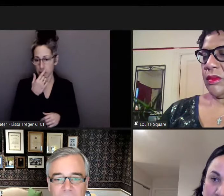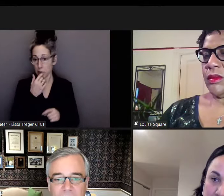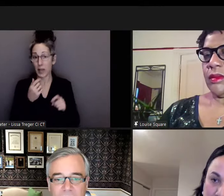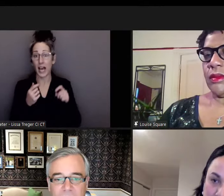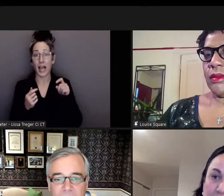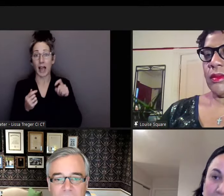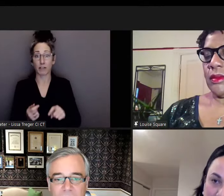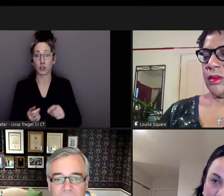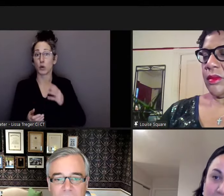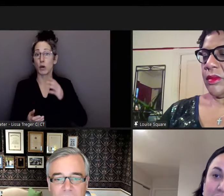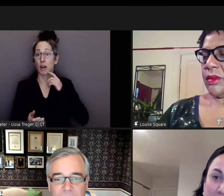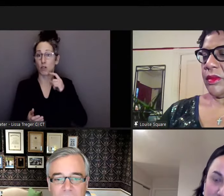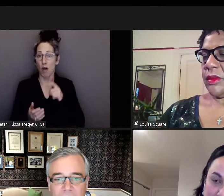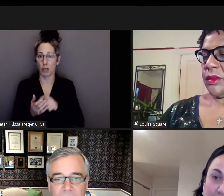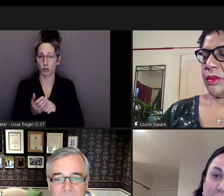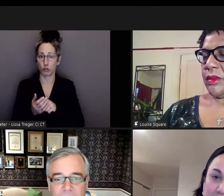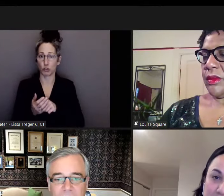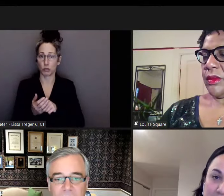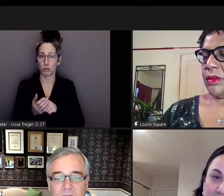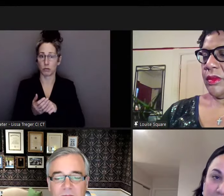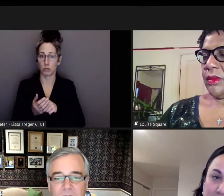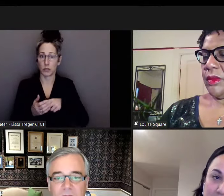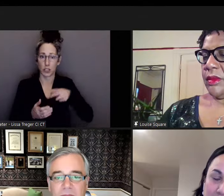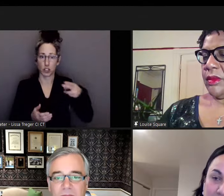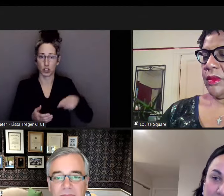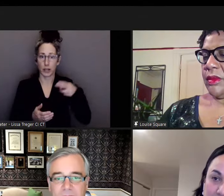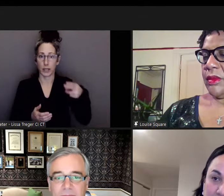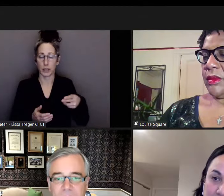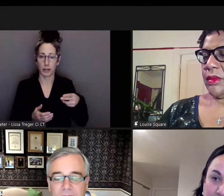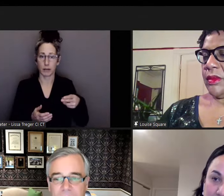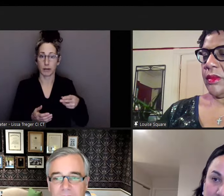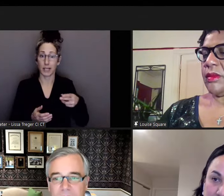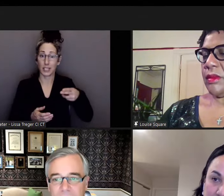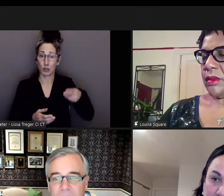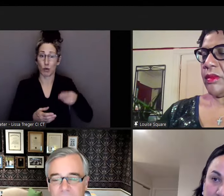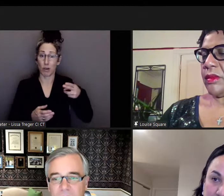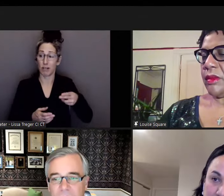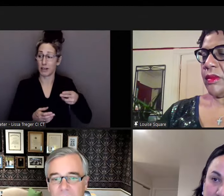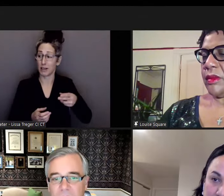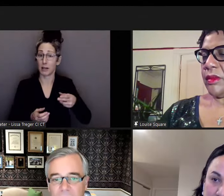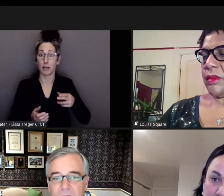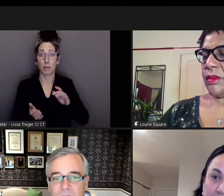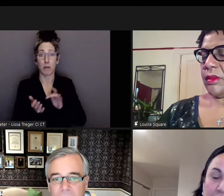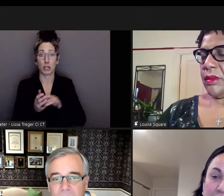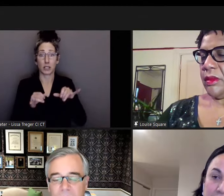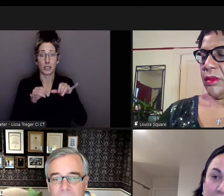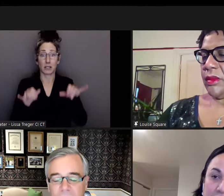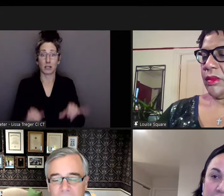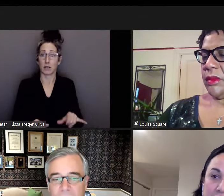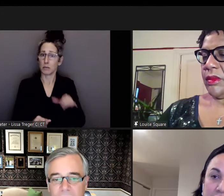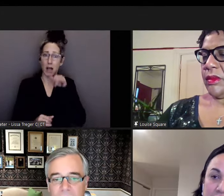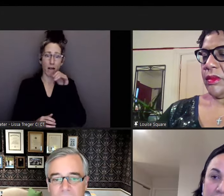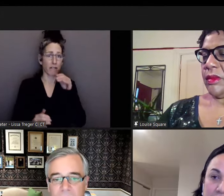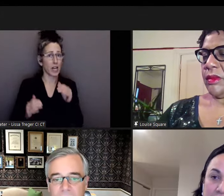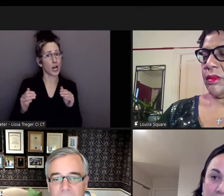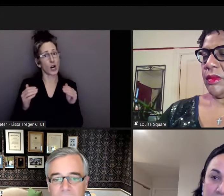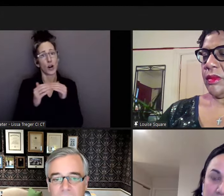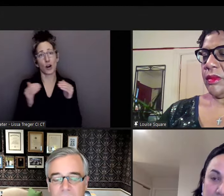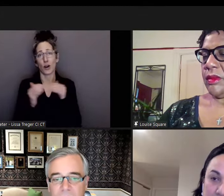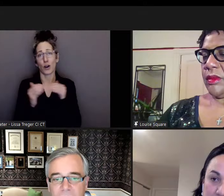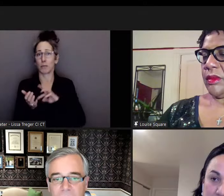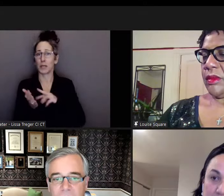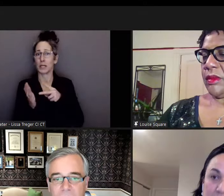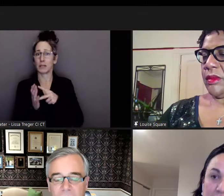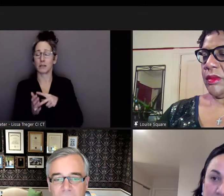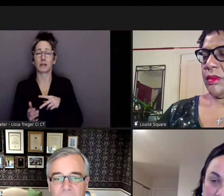the historical, trials and tribulations and mistrust in the medical system against Black and brown people. And I think that, we can't